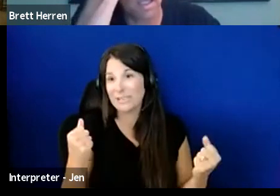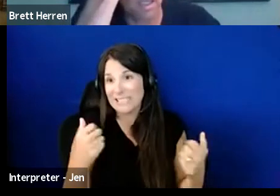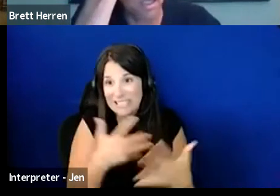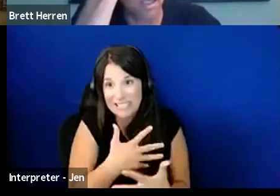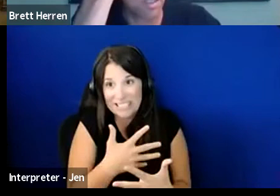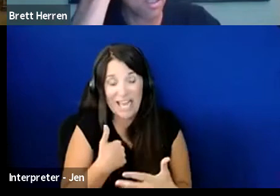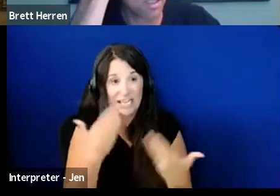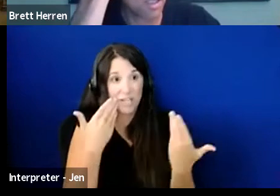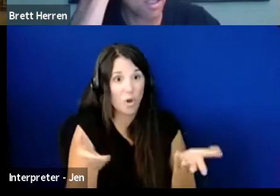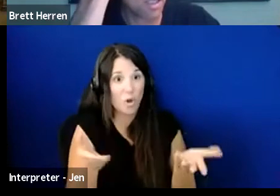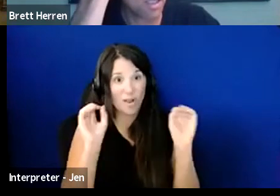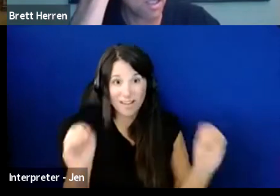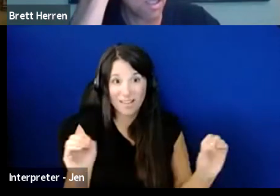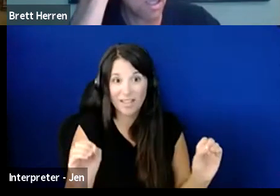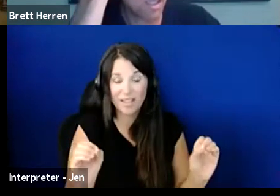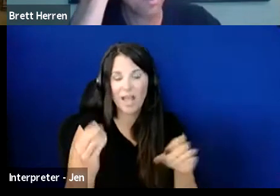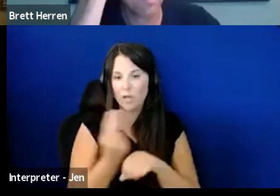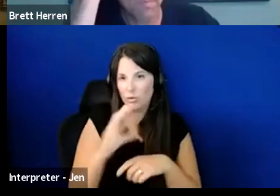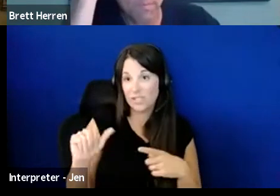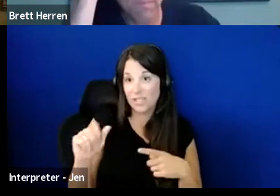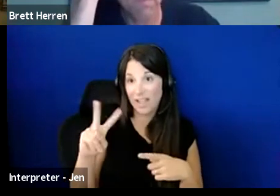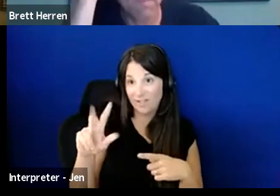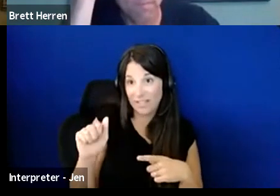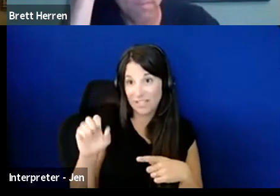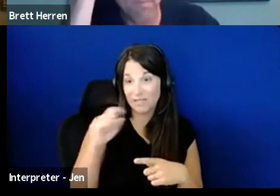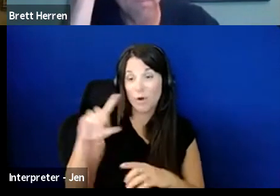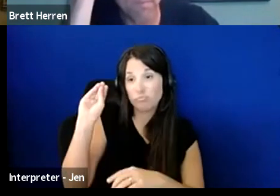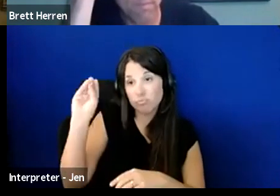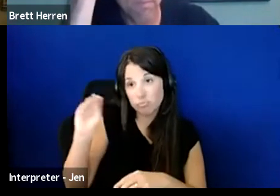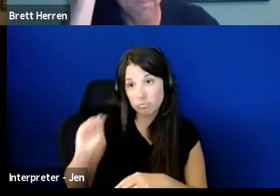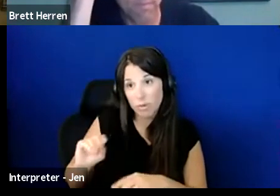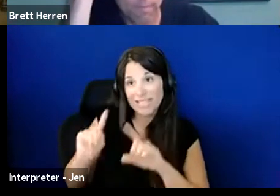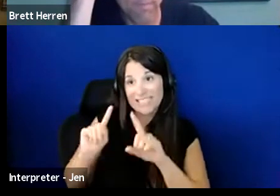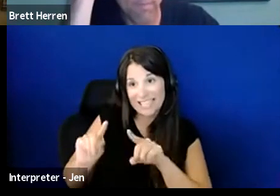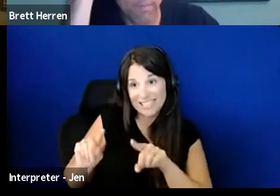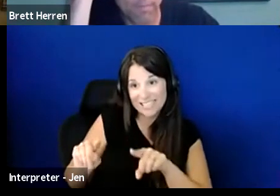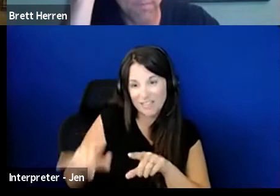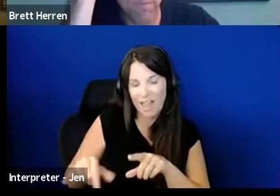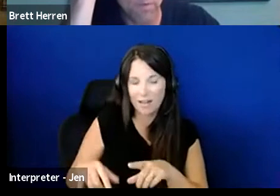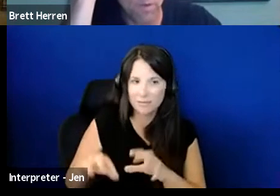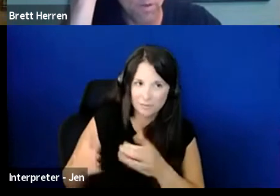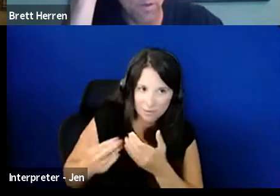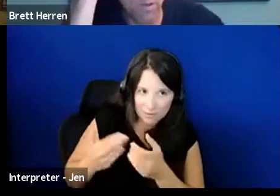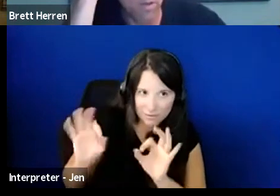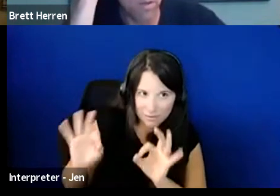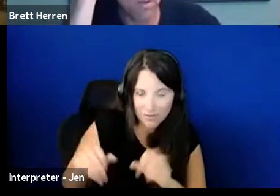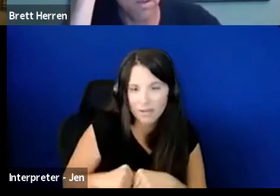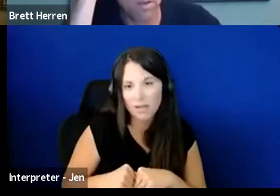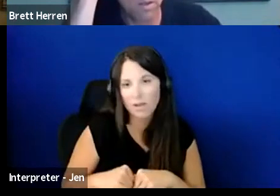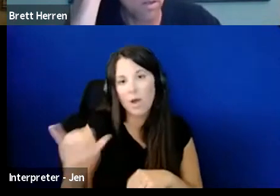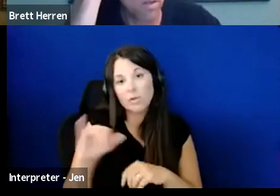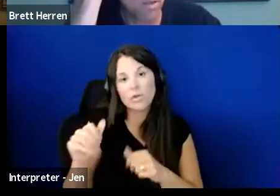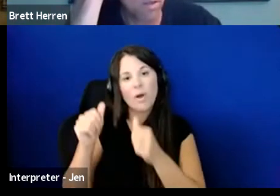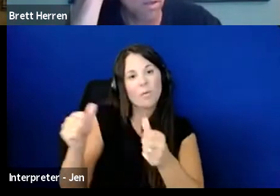used Canvas to record attendance because it was a beautiful luxury. I would post grades and I would use announcements like, hey, class